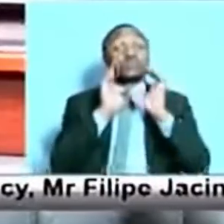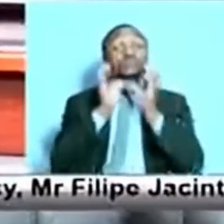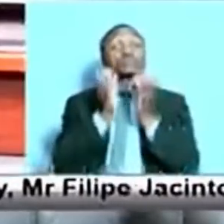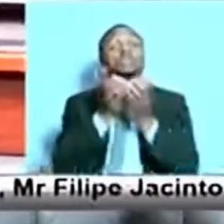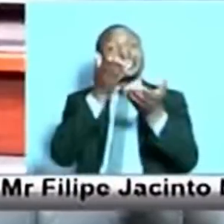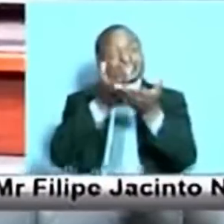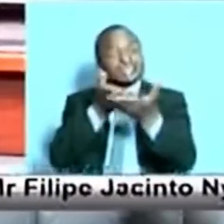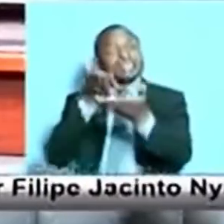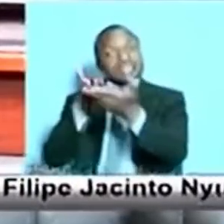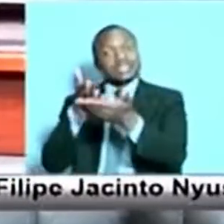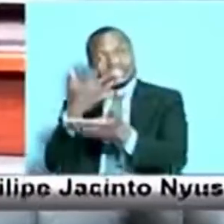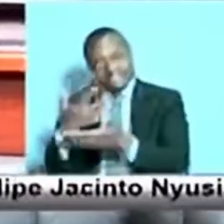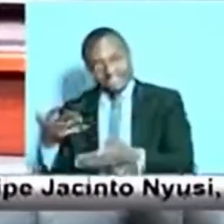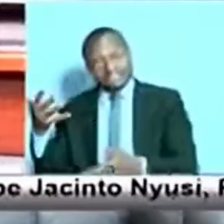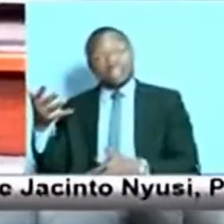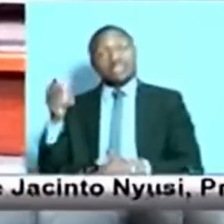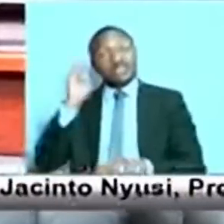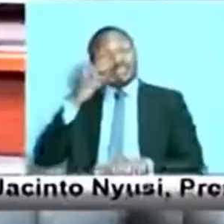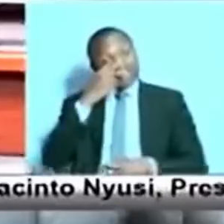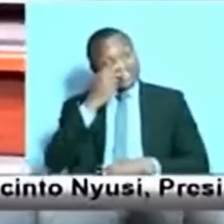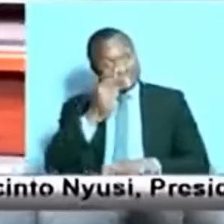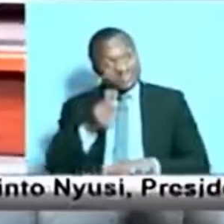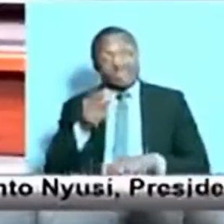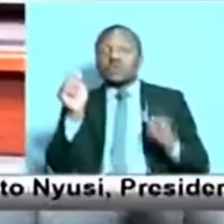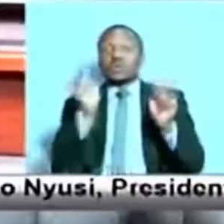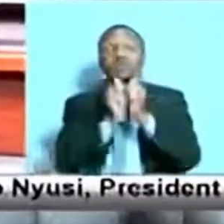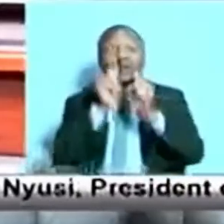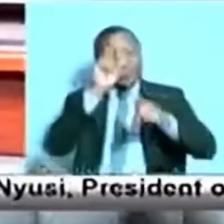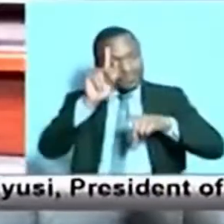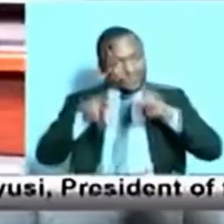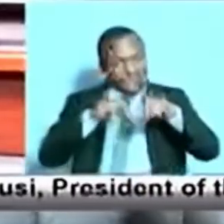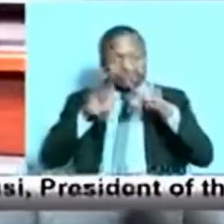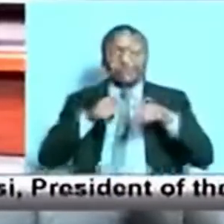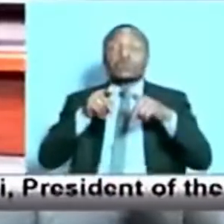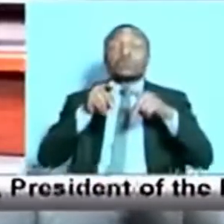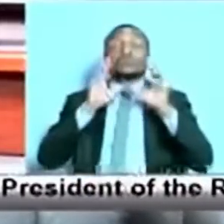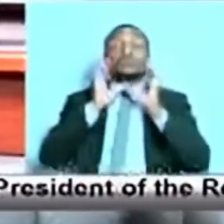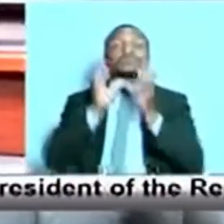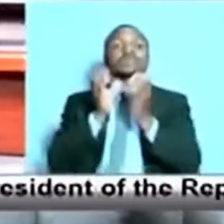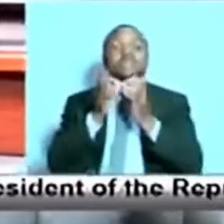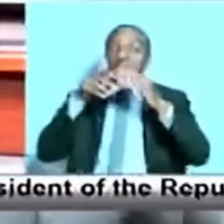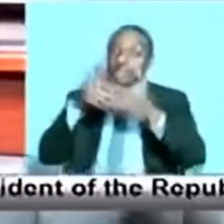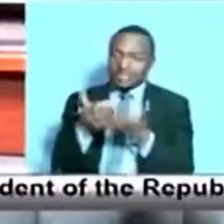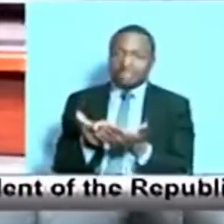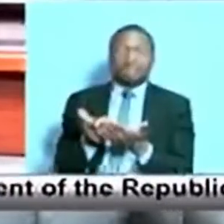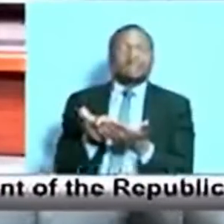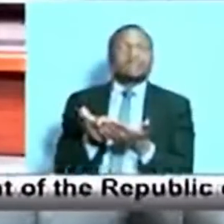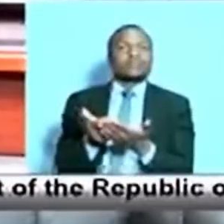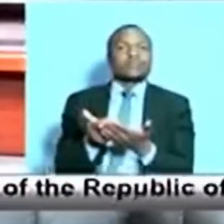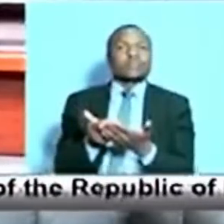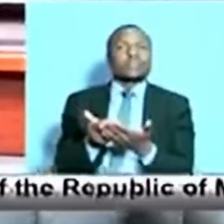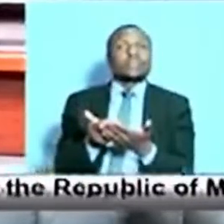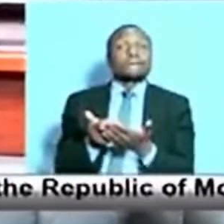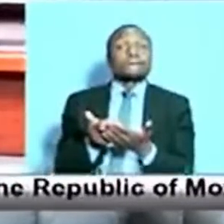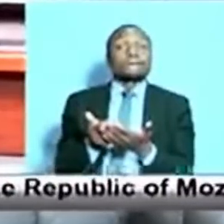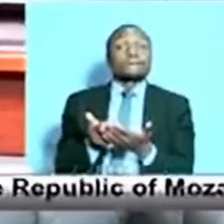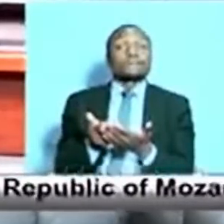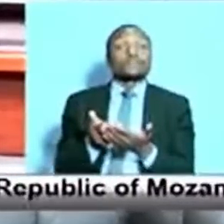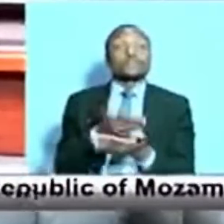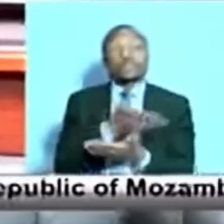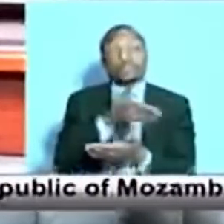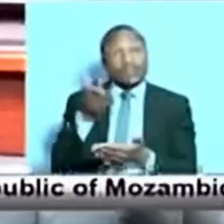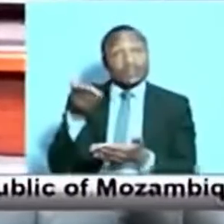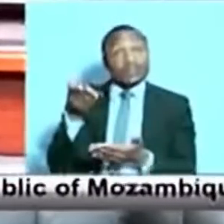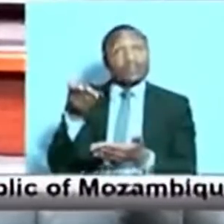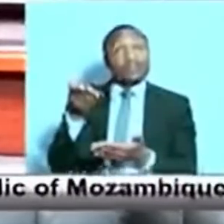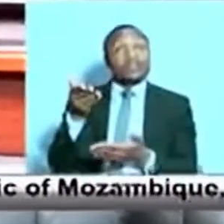are some of the things you vividly see with the people of Mozambique and how they've held our leaders, our